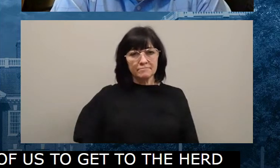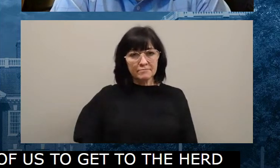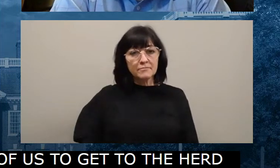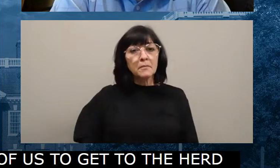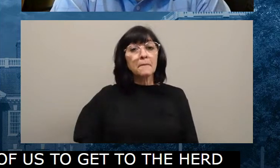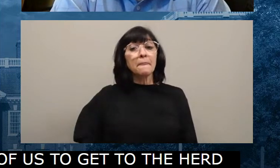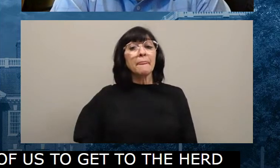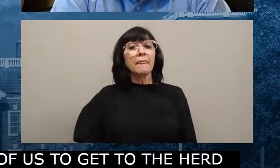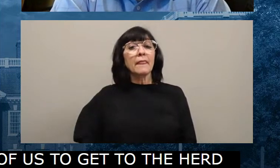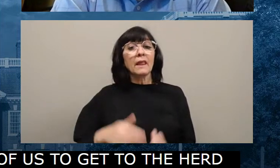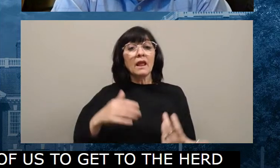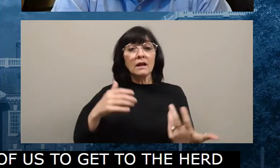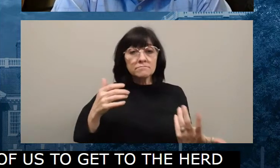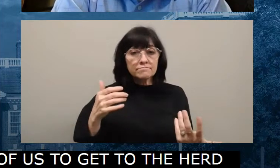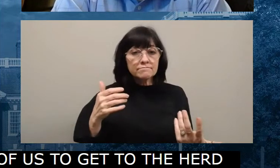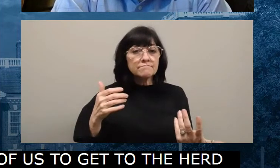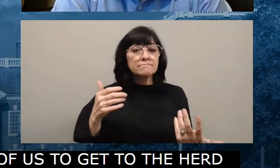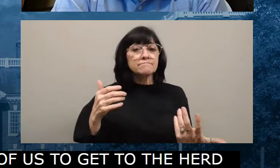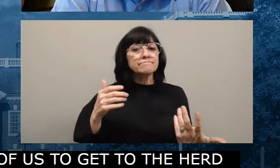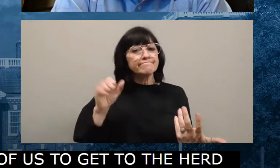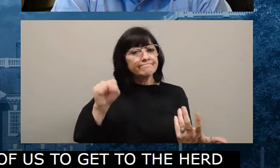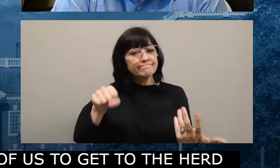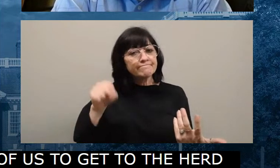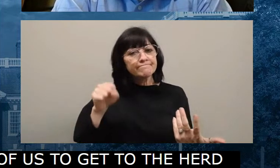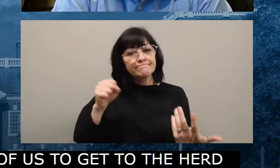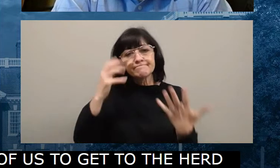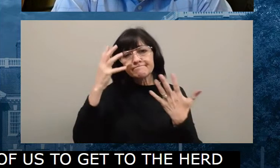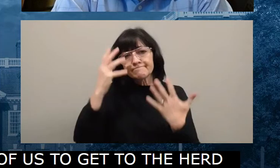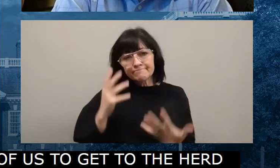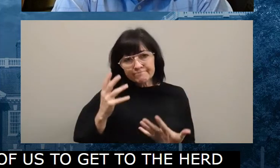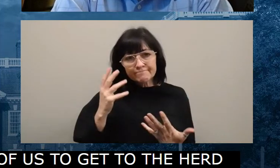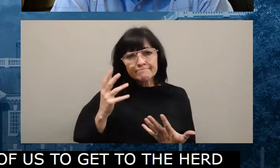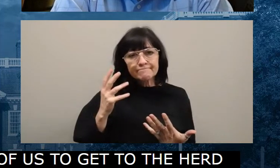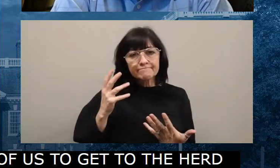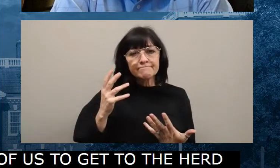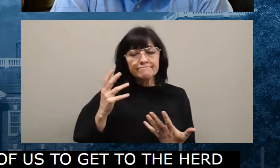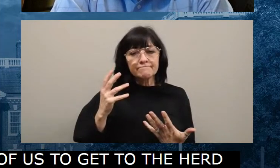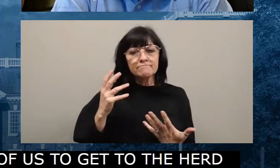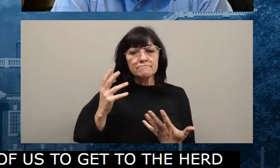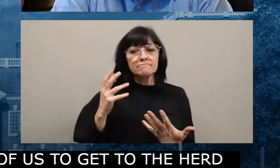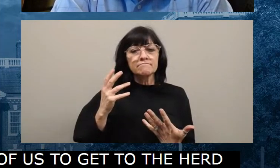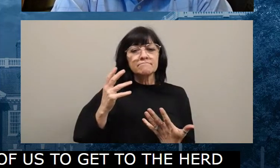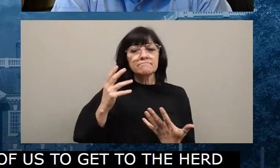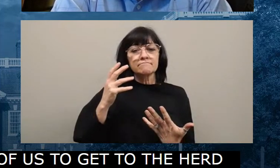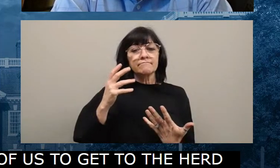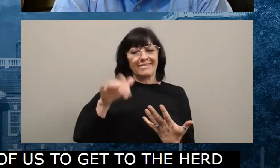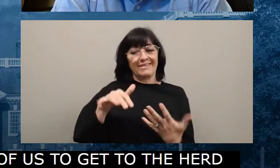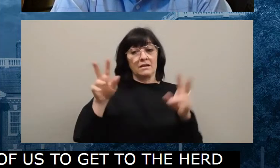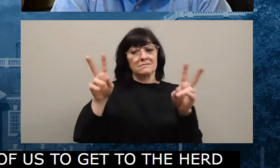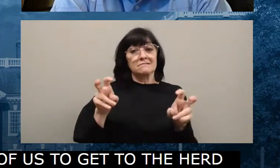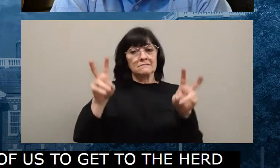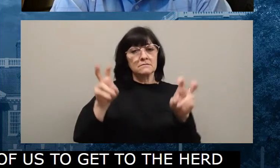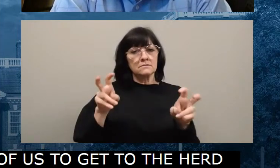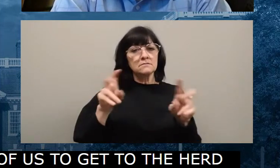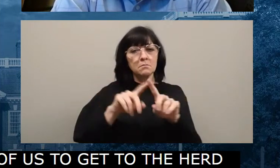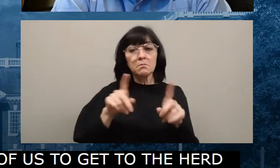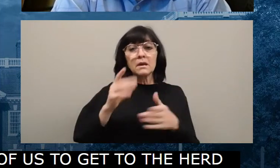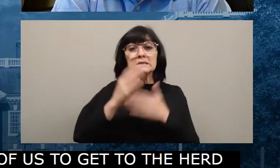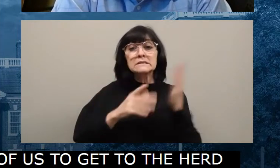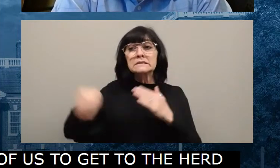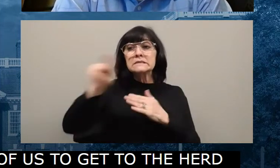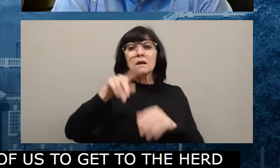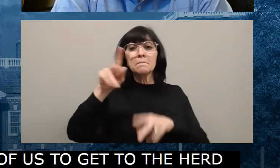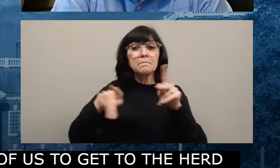governor, kind of a somber note, but hopefully this is something that could assist families that may be going through a rough